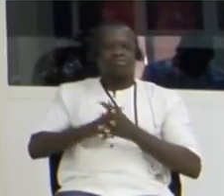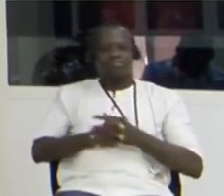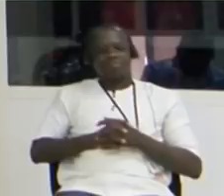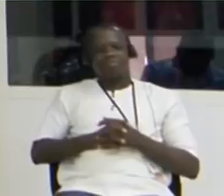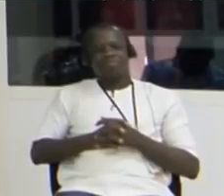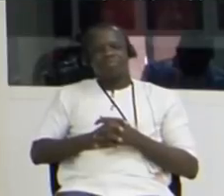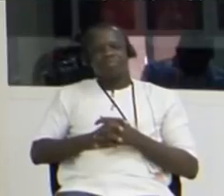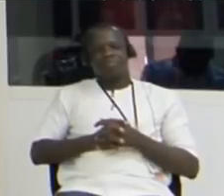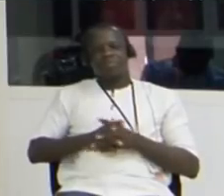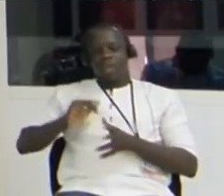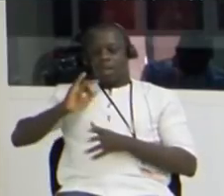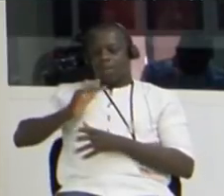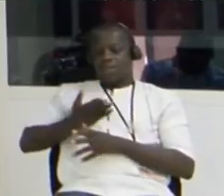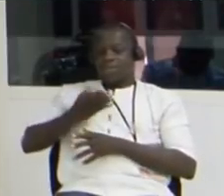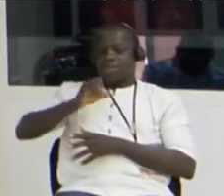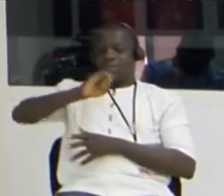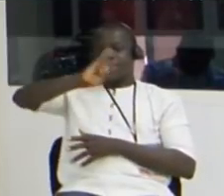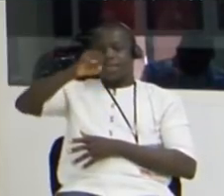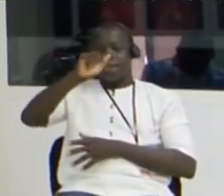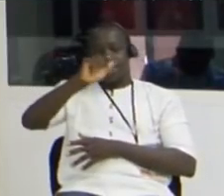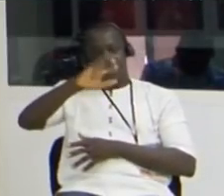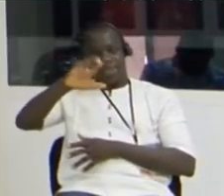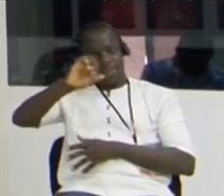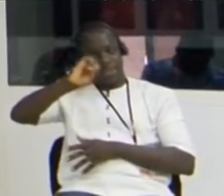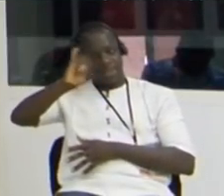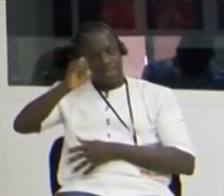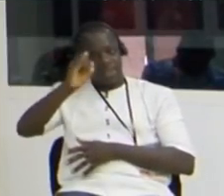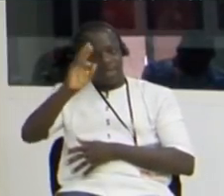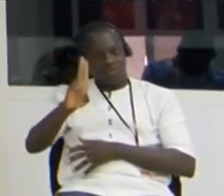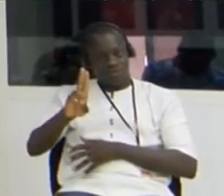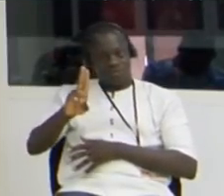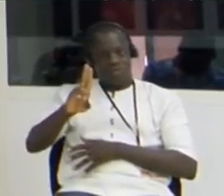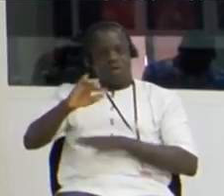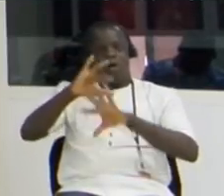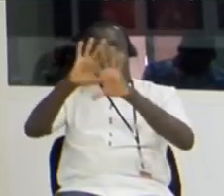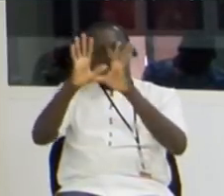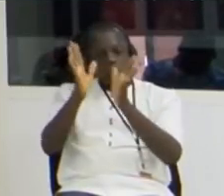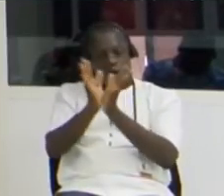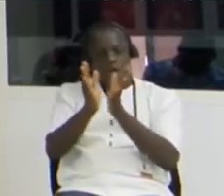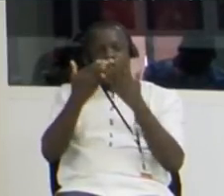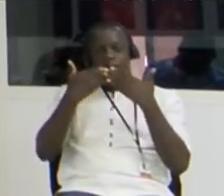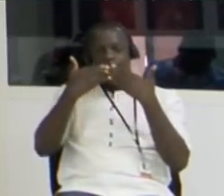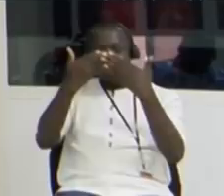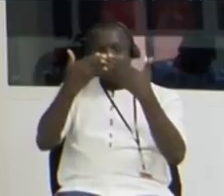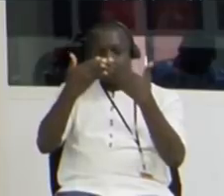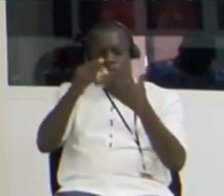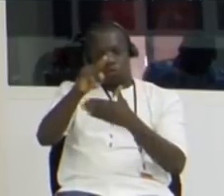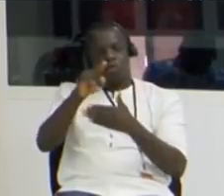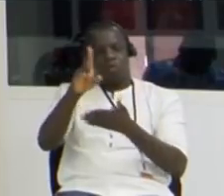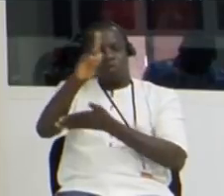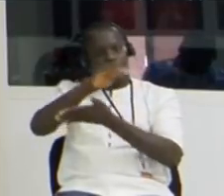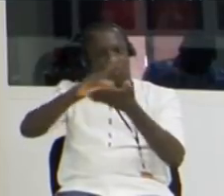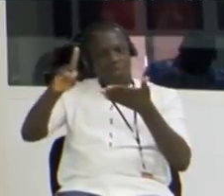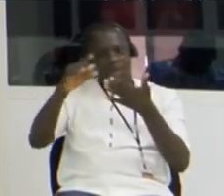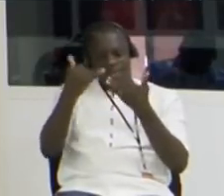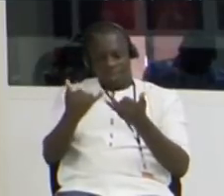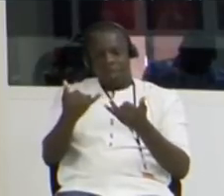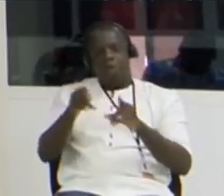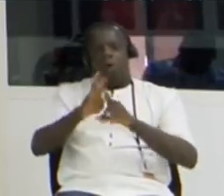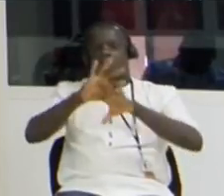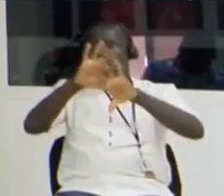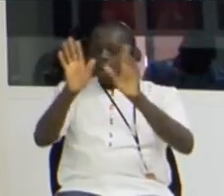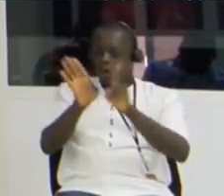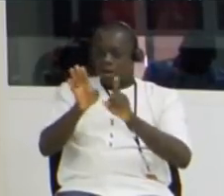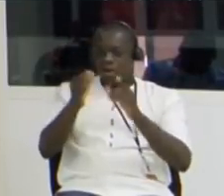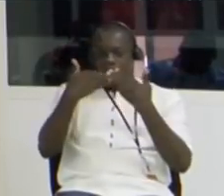Jarju, all of the information you have provided so far is basically information you have received. We understand that you do not have